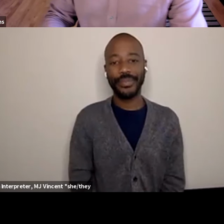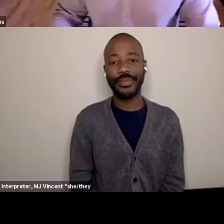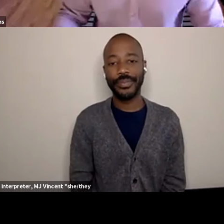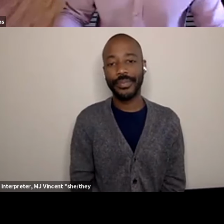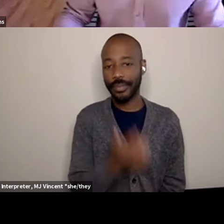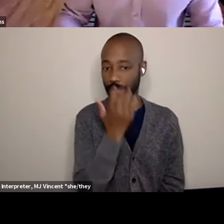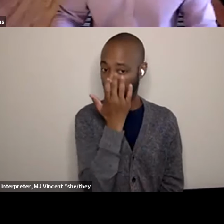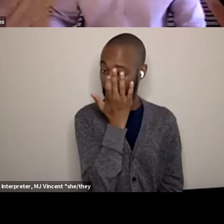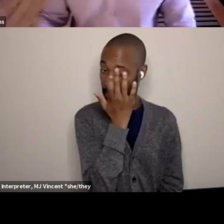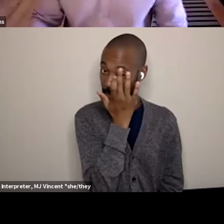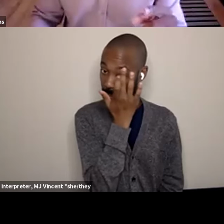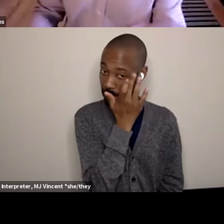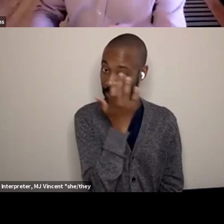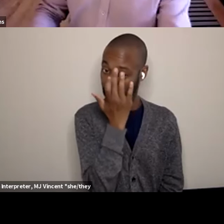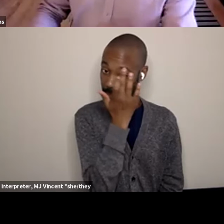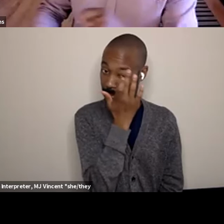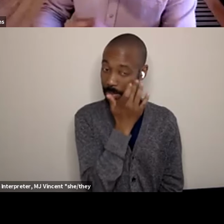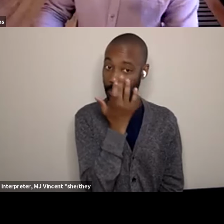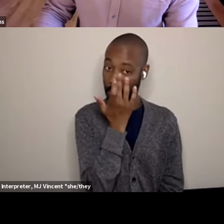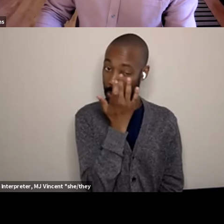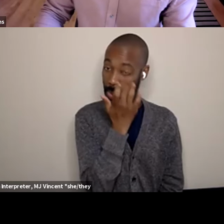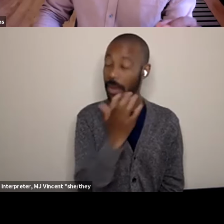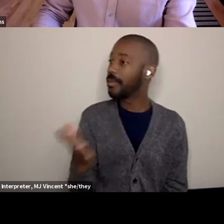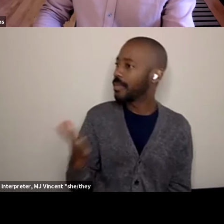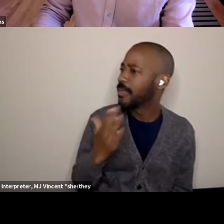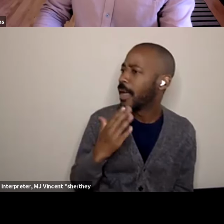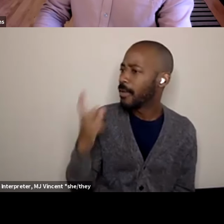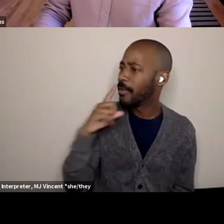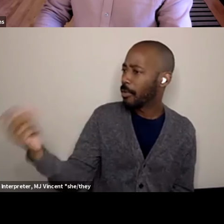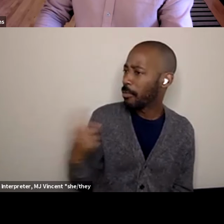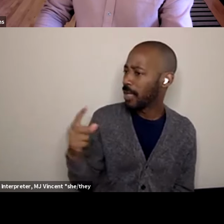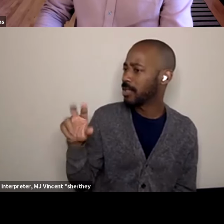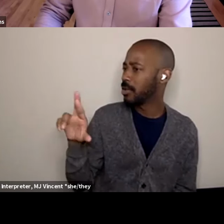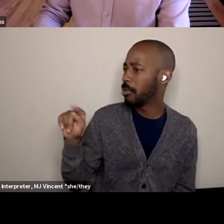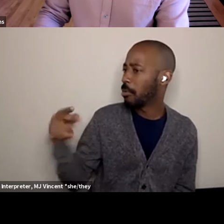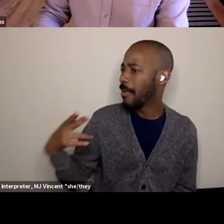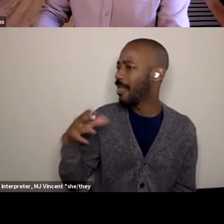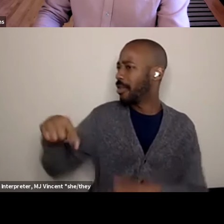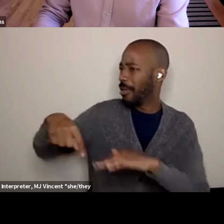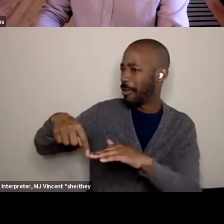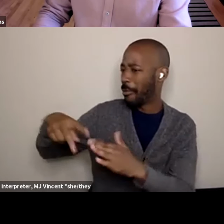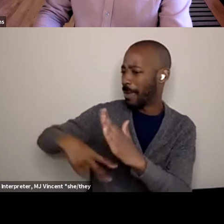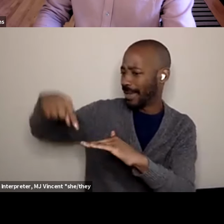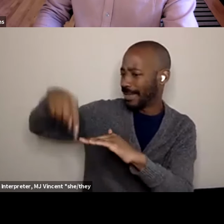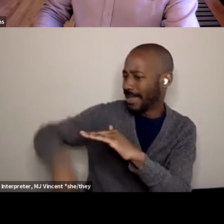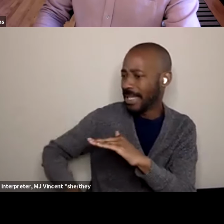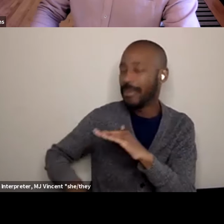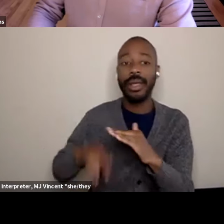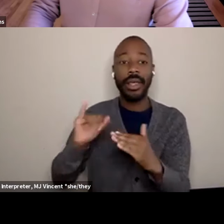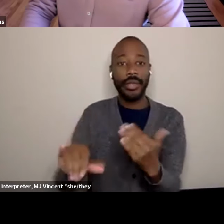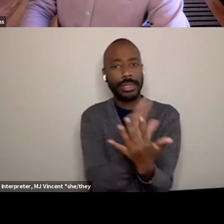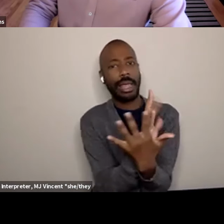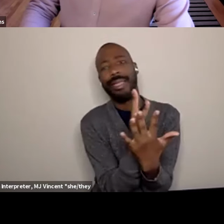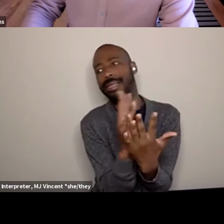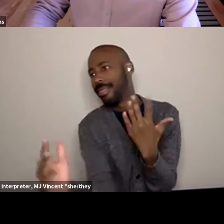Mm-hmm. Wow. That's excellent. Thank you. Thank you for that question, Ruth, and for being a deep reader. Also, you know, reading that, which is tucked away in the sixth chapter of the book.